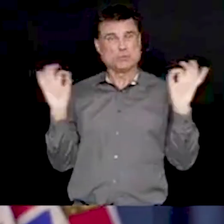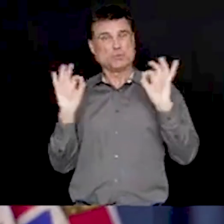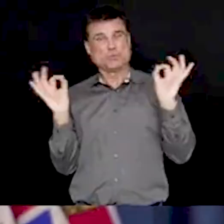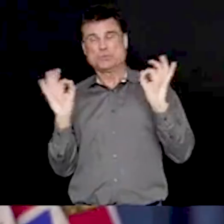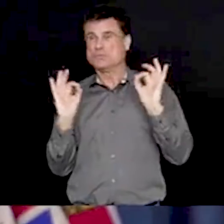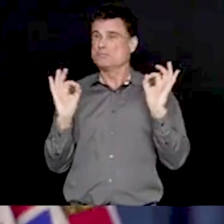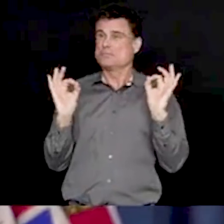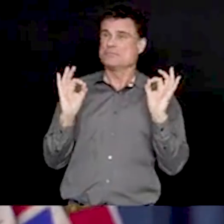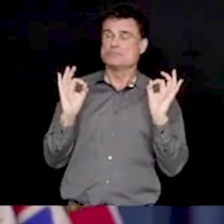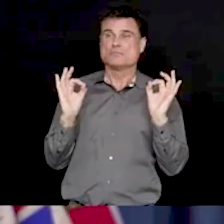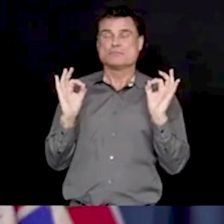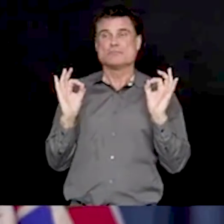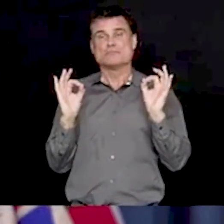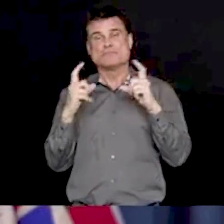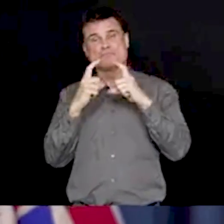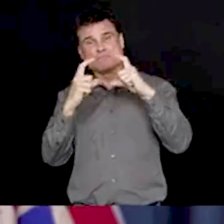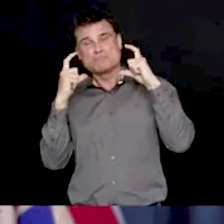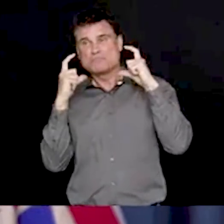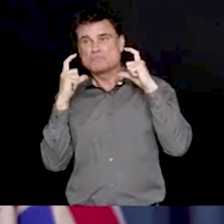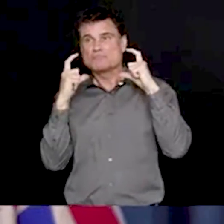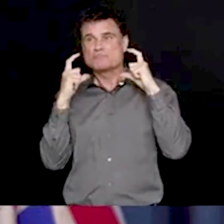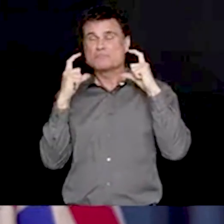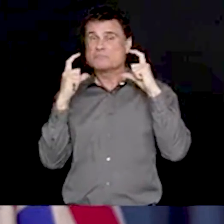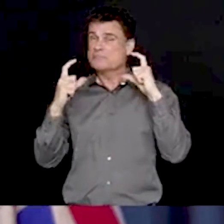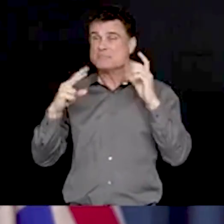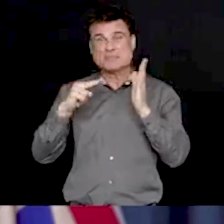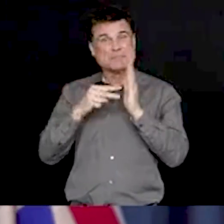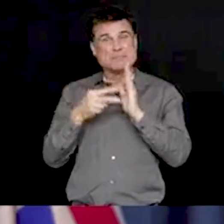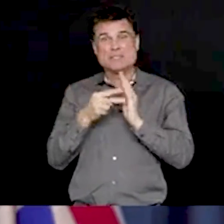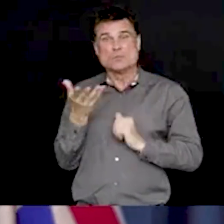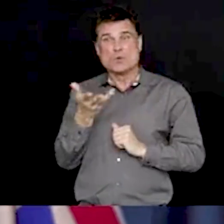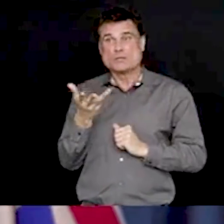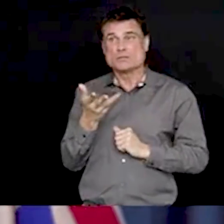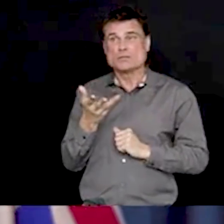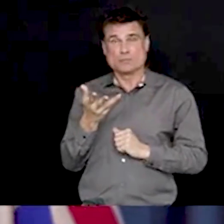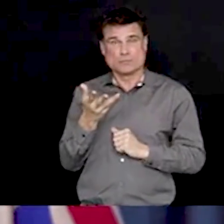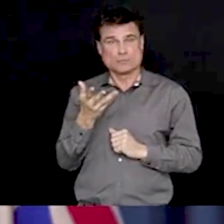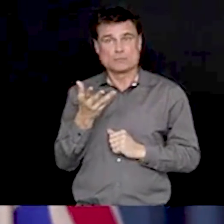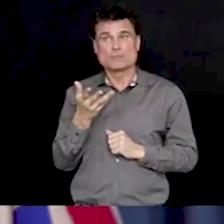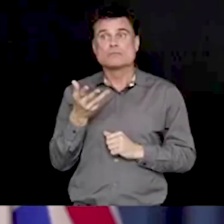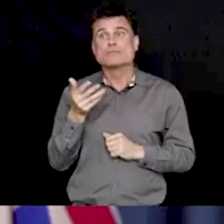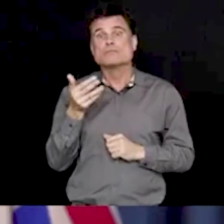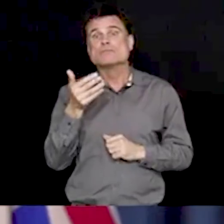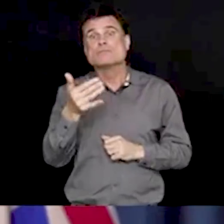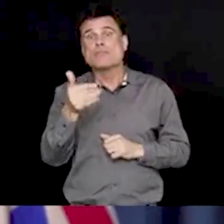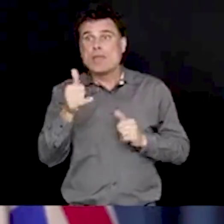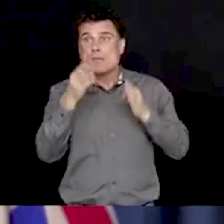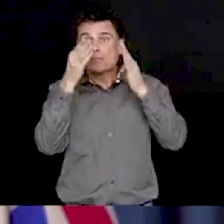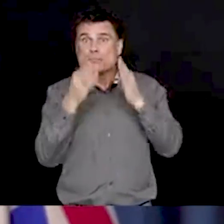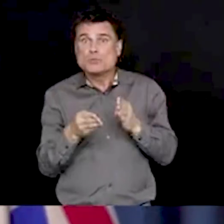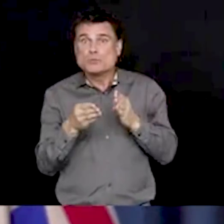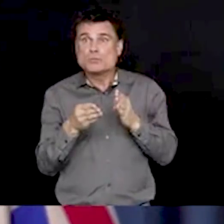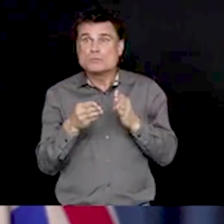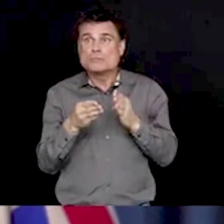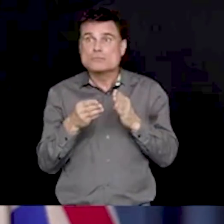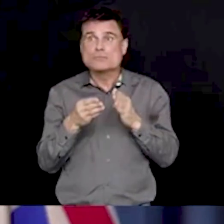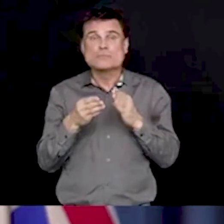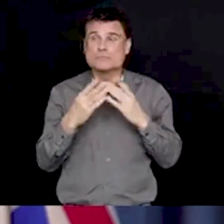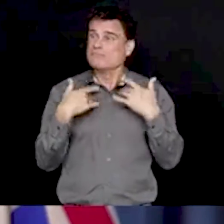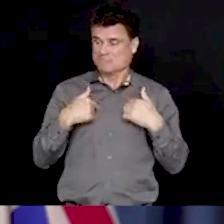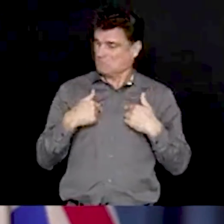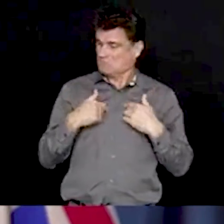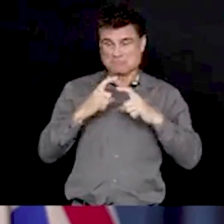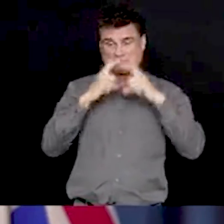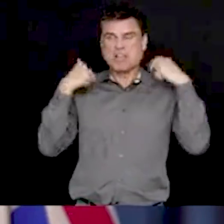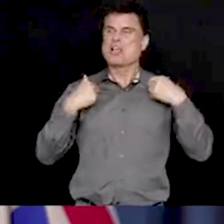your droplets in. So they're not, we need to be a little bit careful, they're not a medical